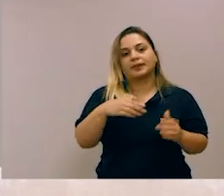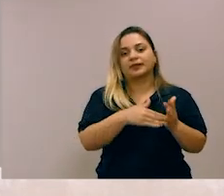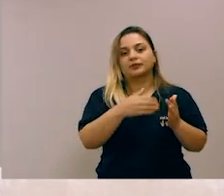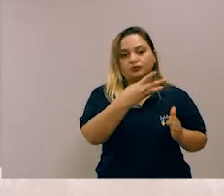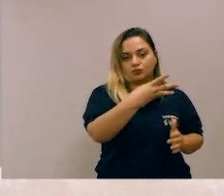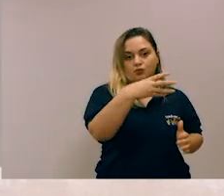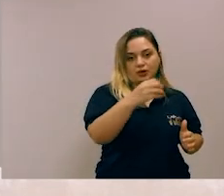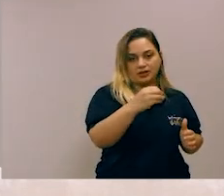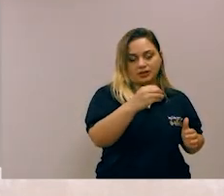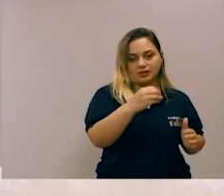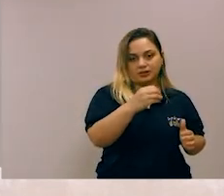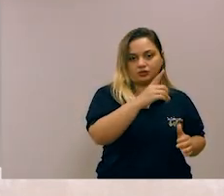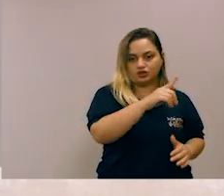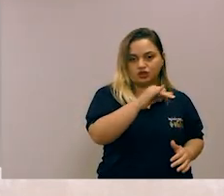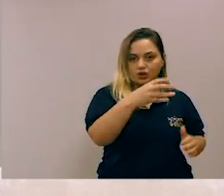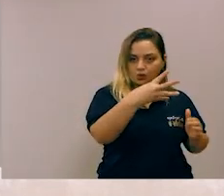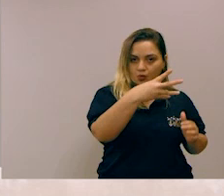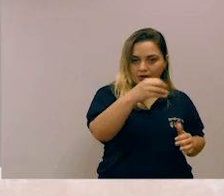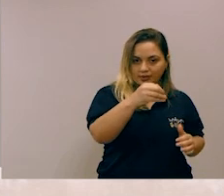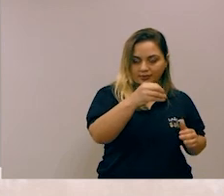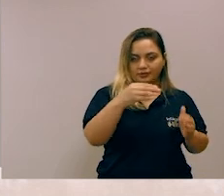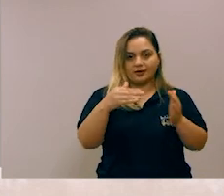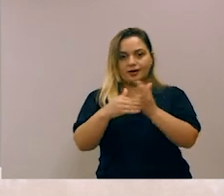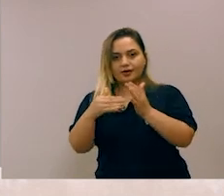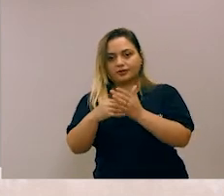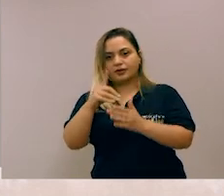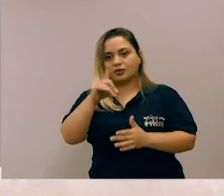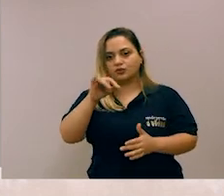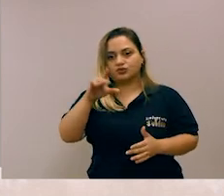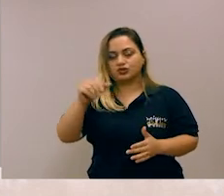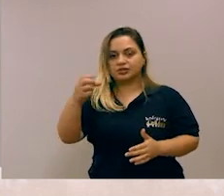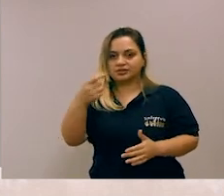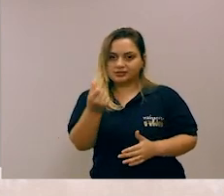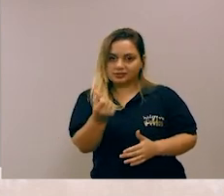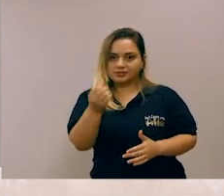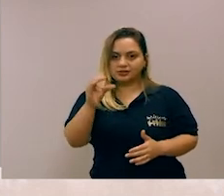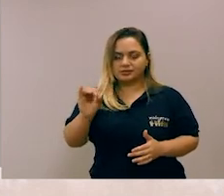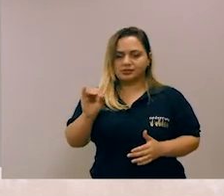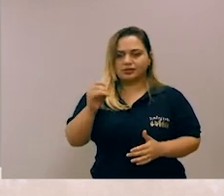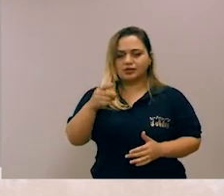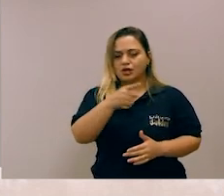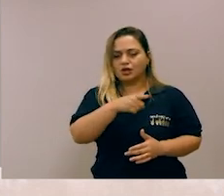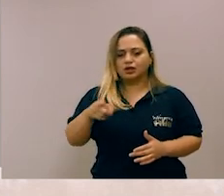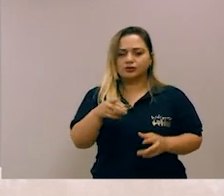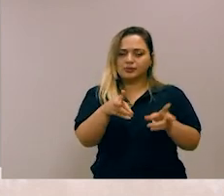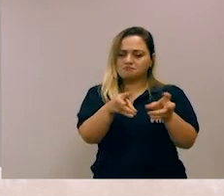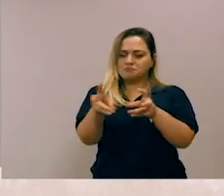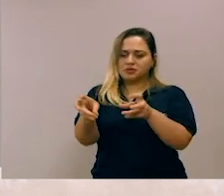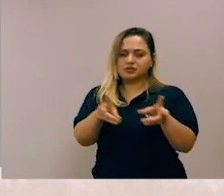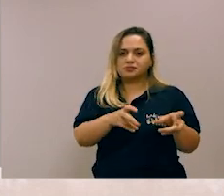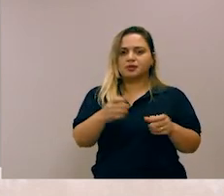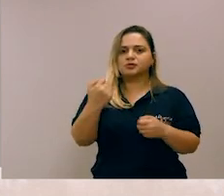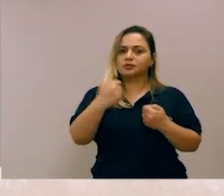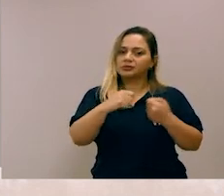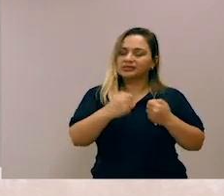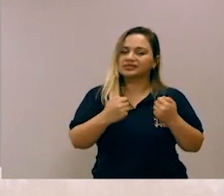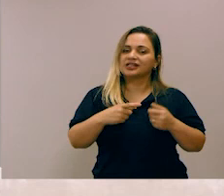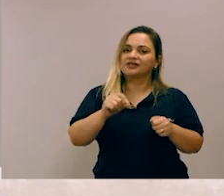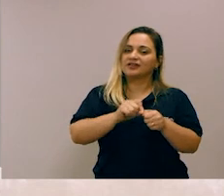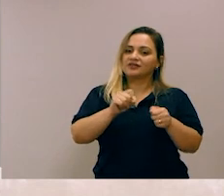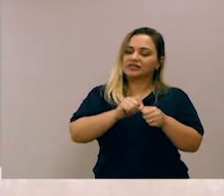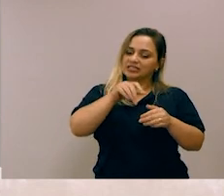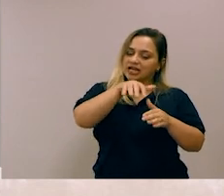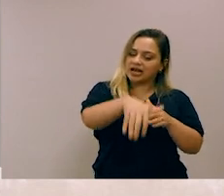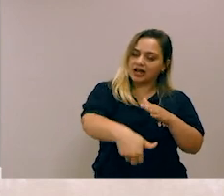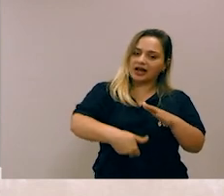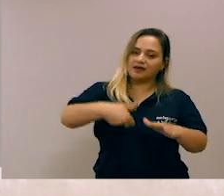between the 40th and the 60th days, what did we notice that was important? So, we needed